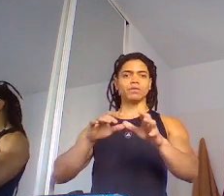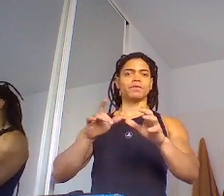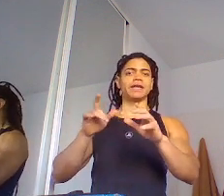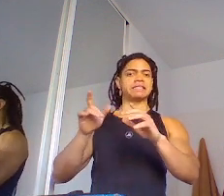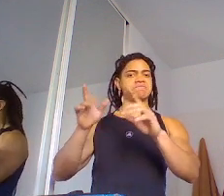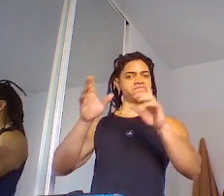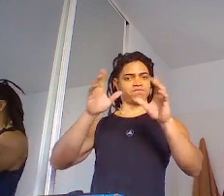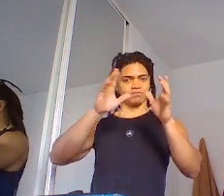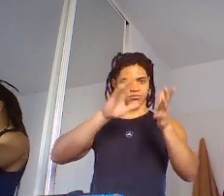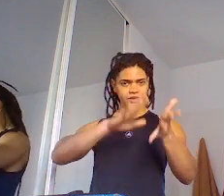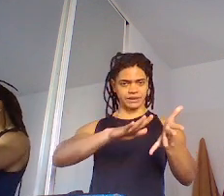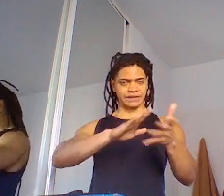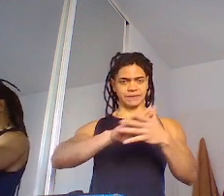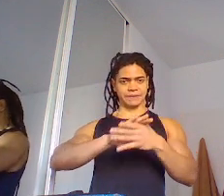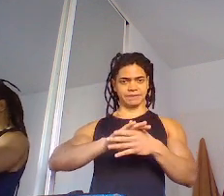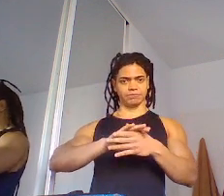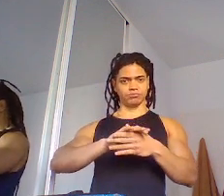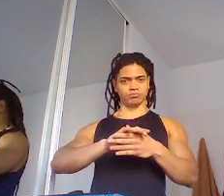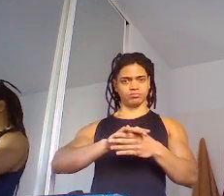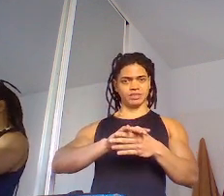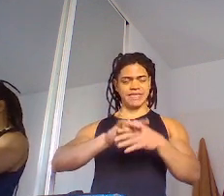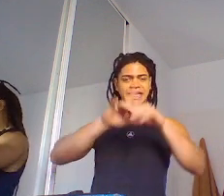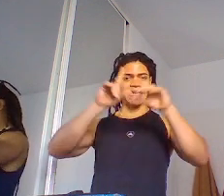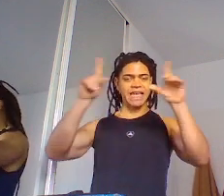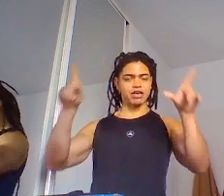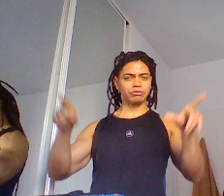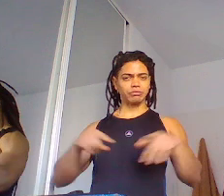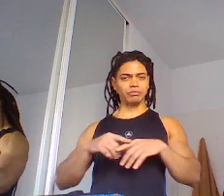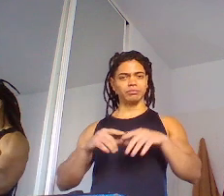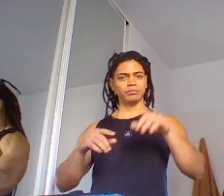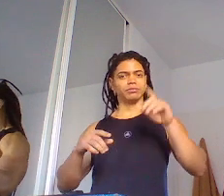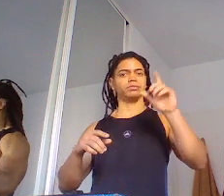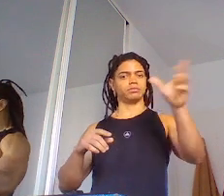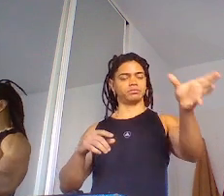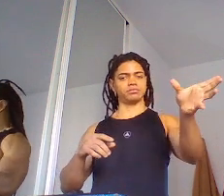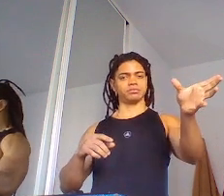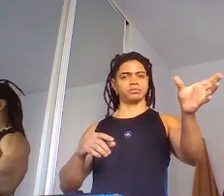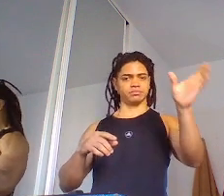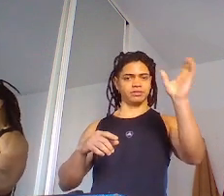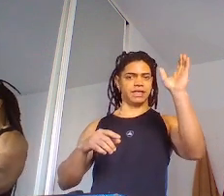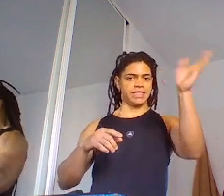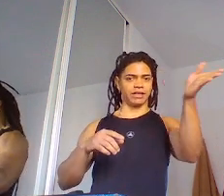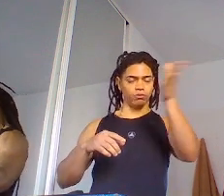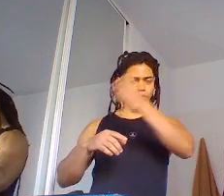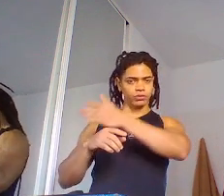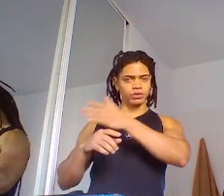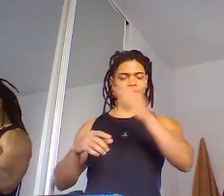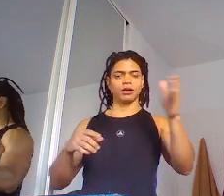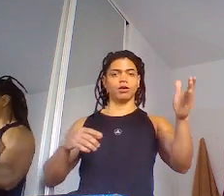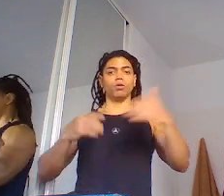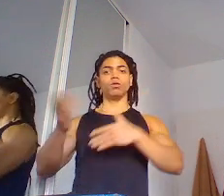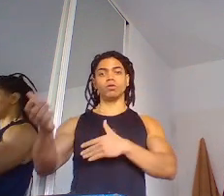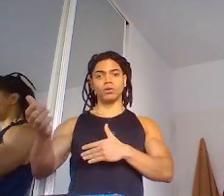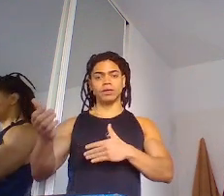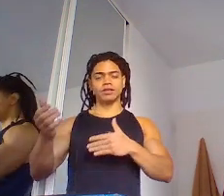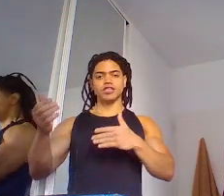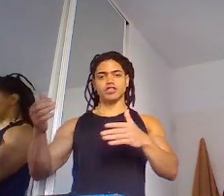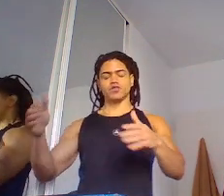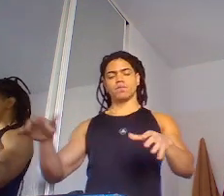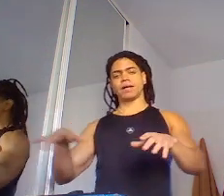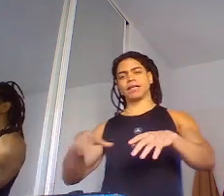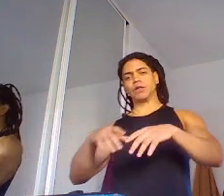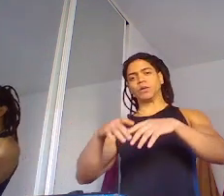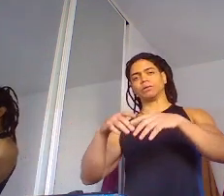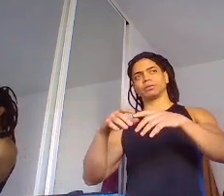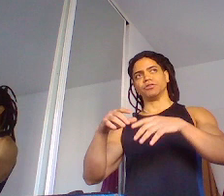generally you will find in a layout in that order, or